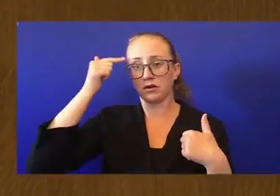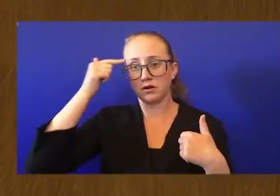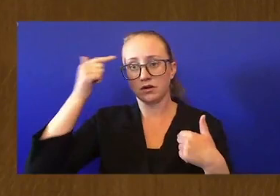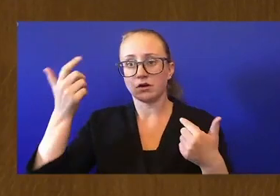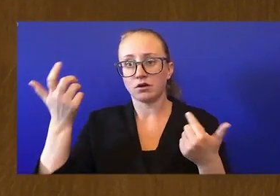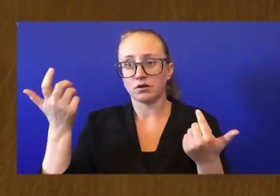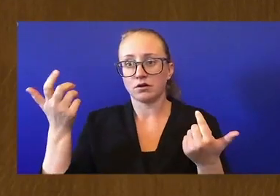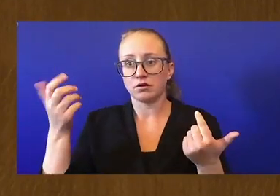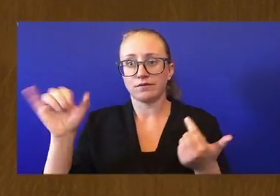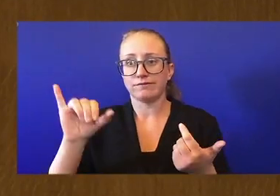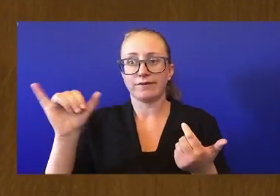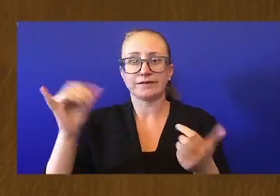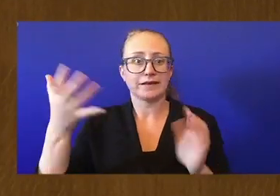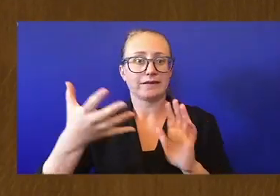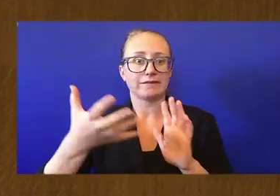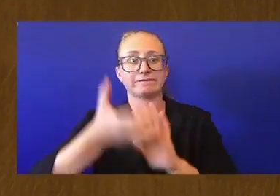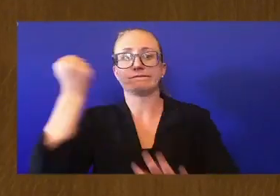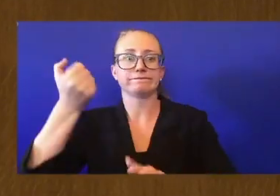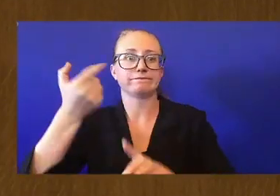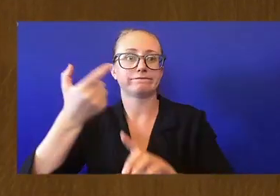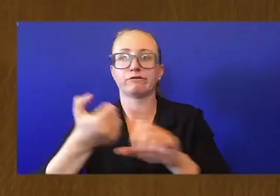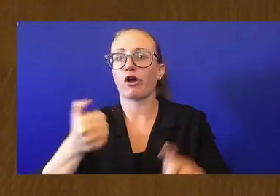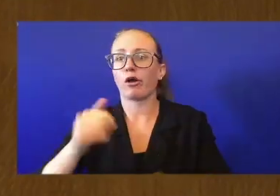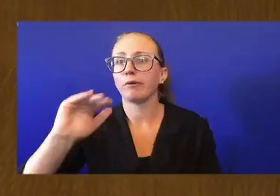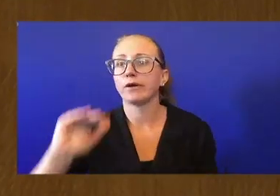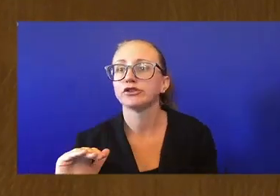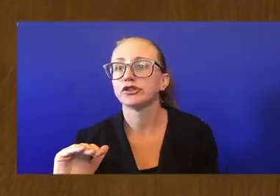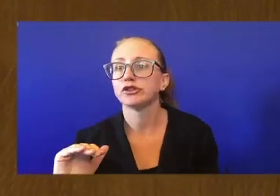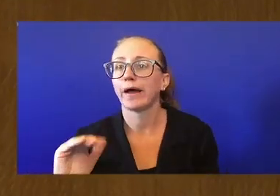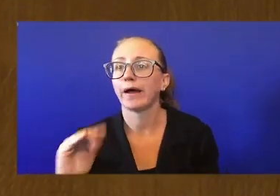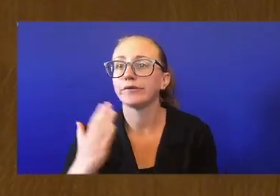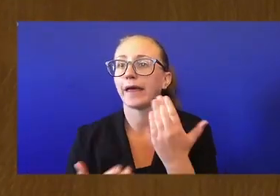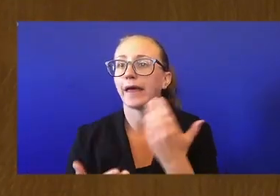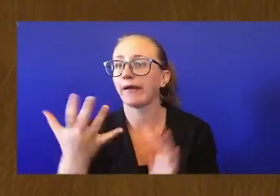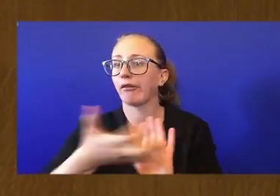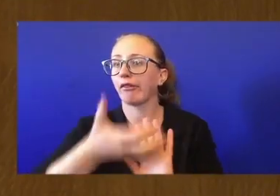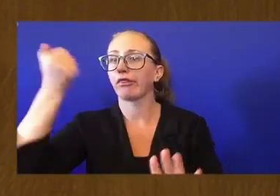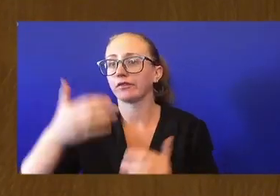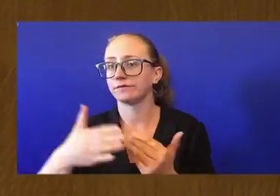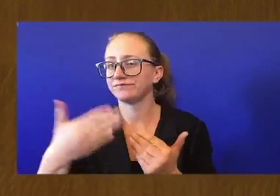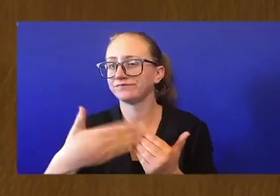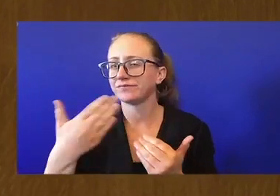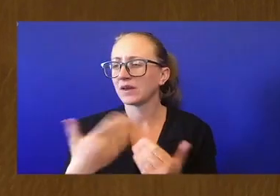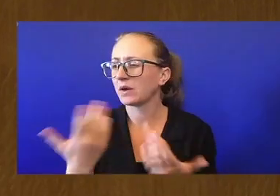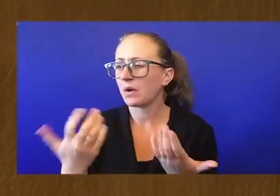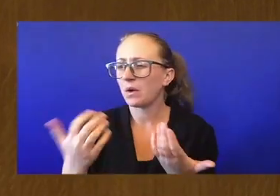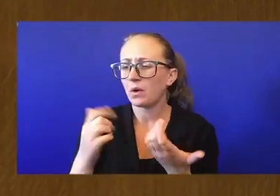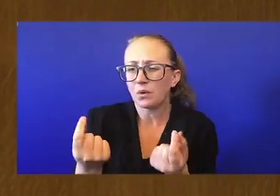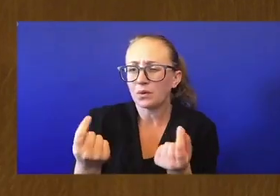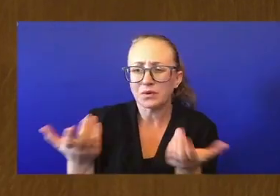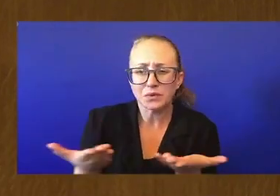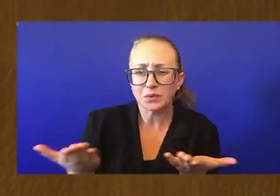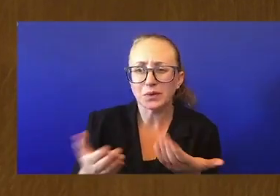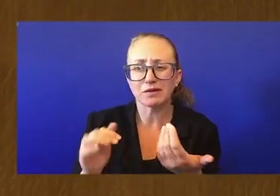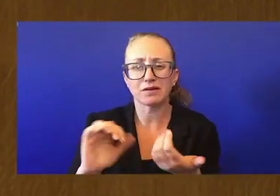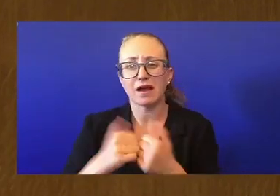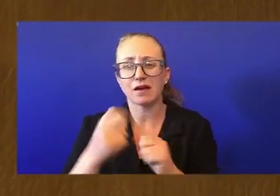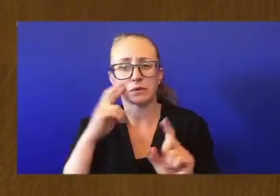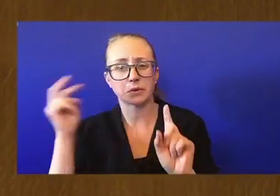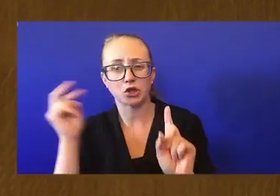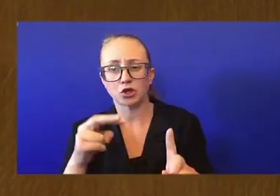toddler's hand almost. So what can we do here, and let's just look at